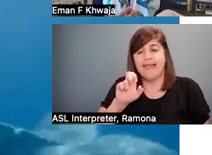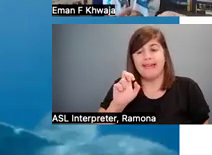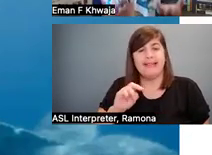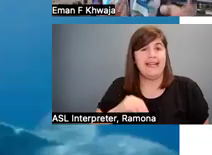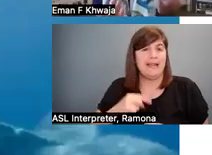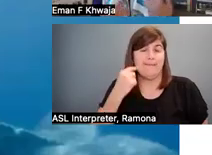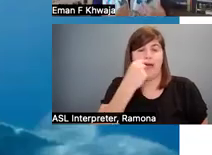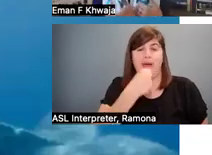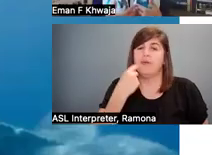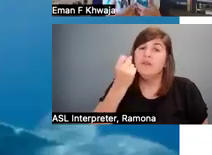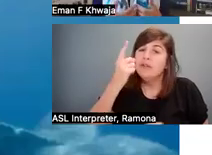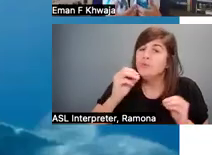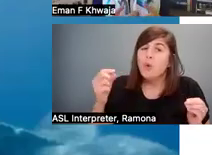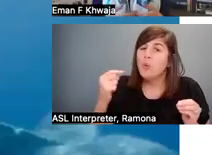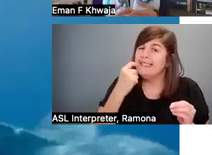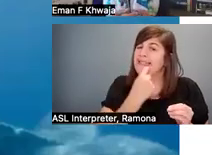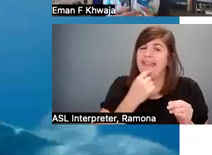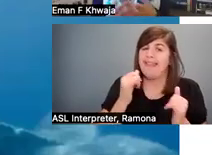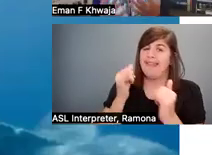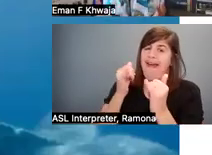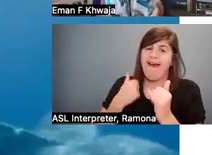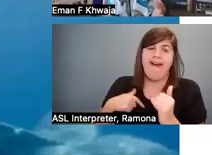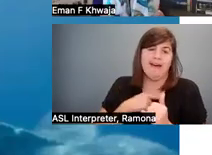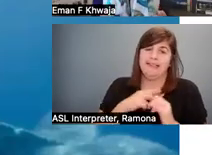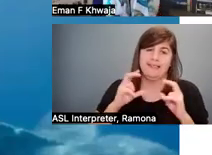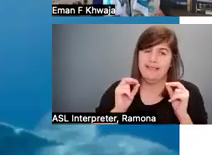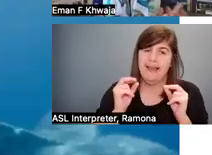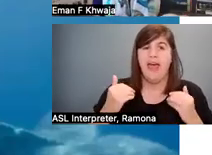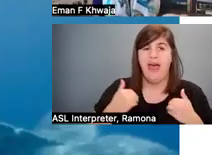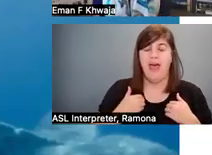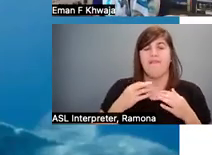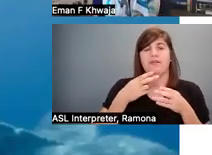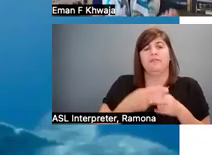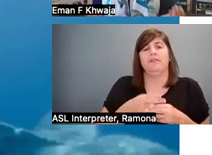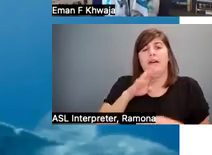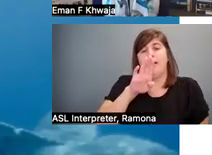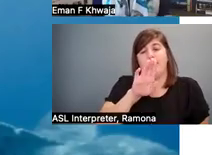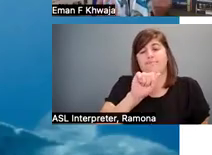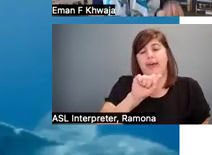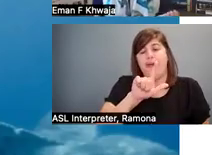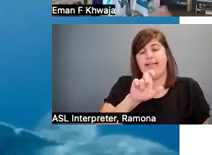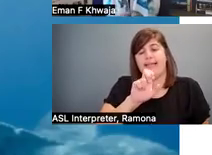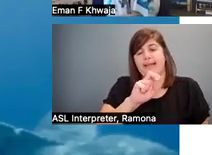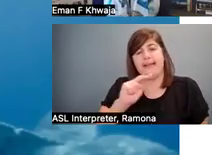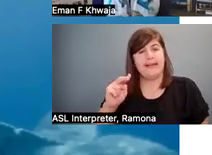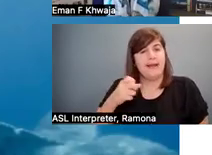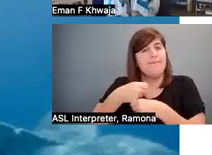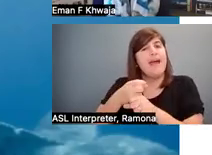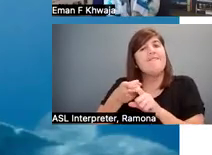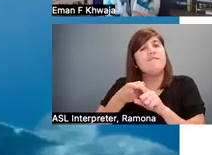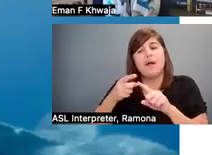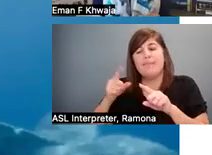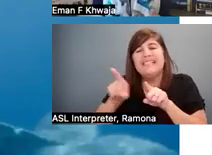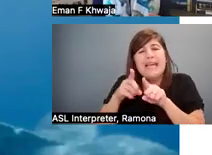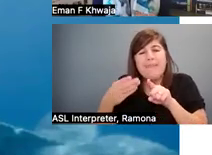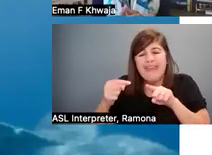their teeth. They don't have teeth like we do. Instead, they've got baleen, which is a structure made out of keratin. It's what our nails are made out of. They've